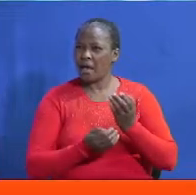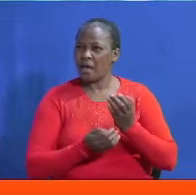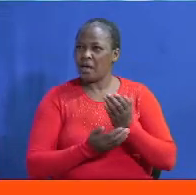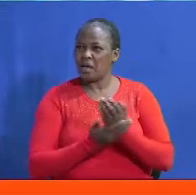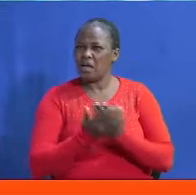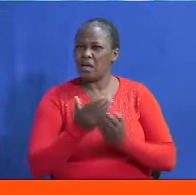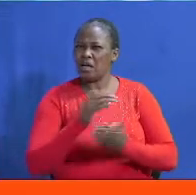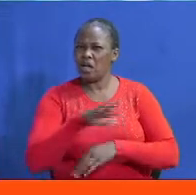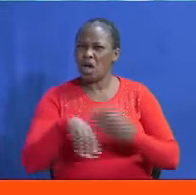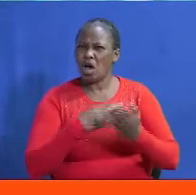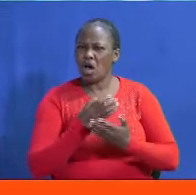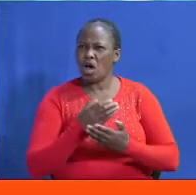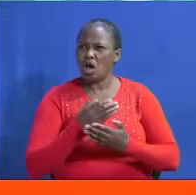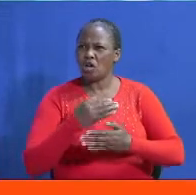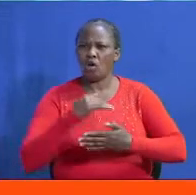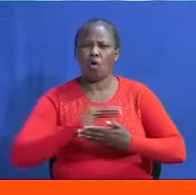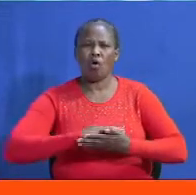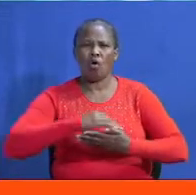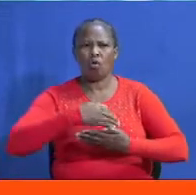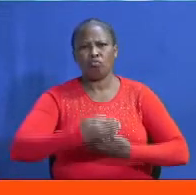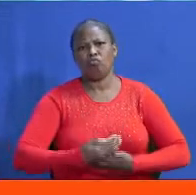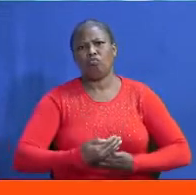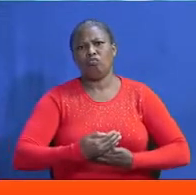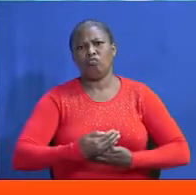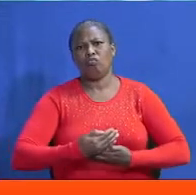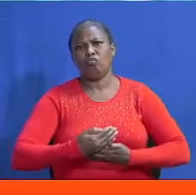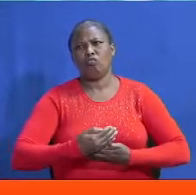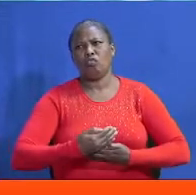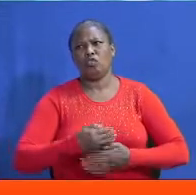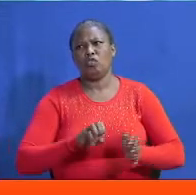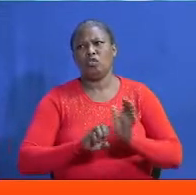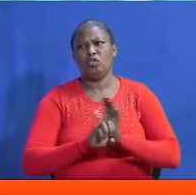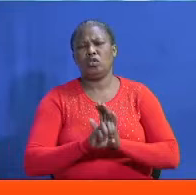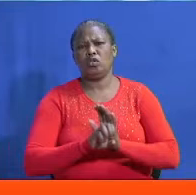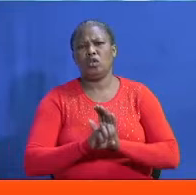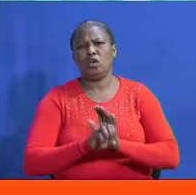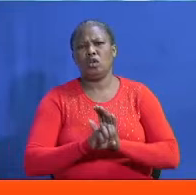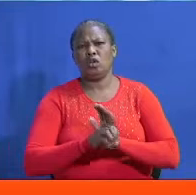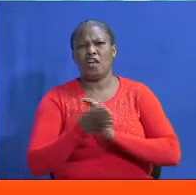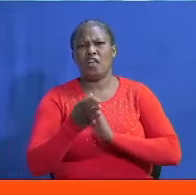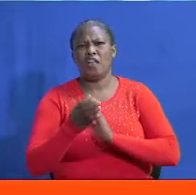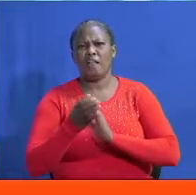in every machine that is connected to that network. So, for example, in the terms of IEBC, mm-hmm.